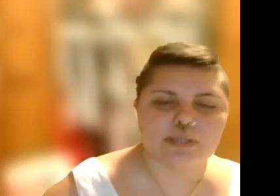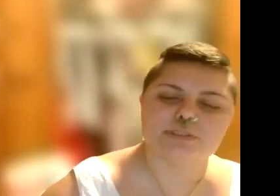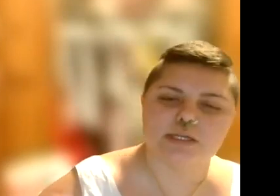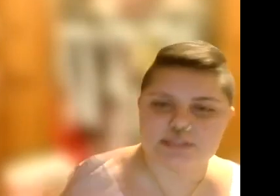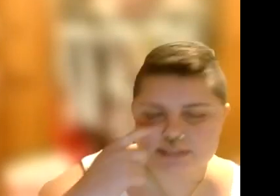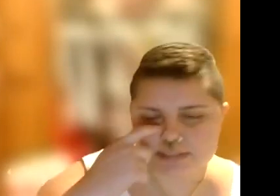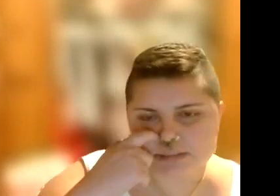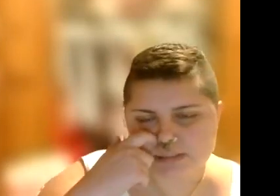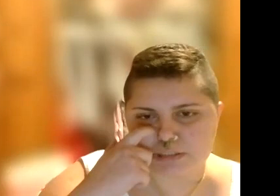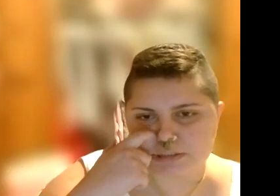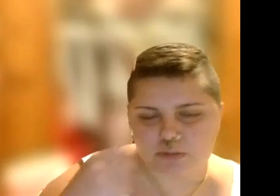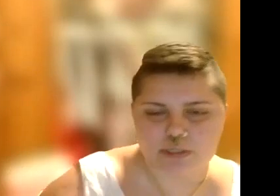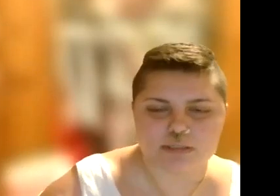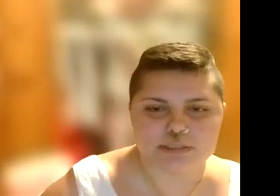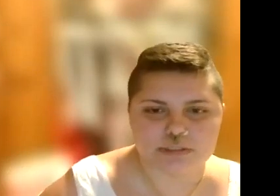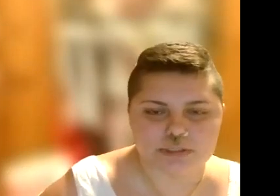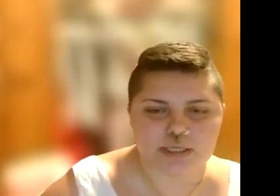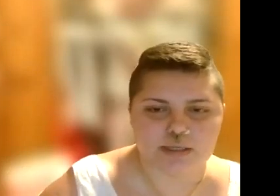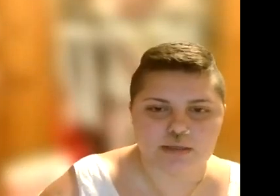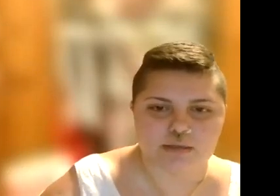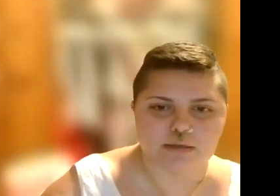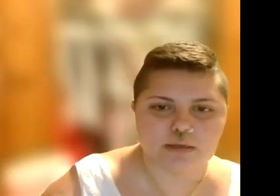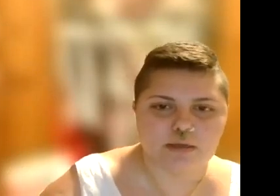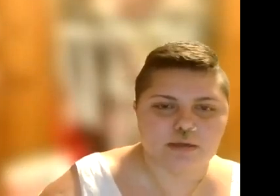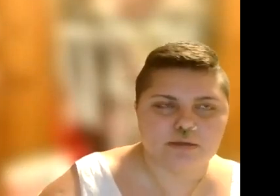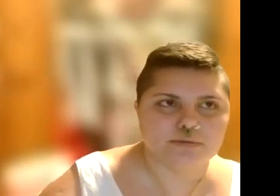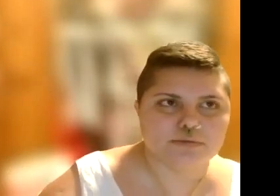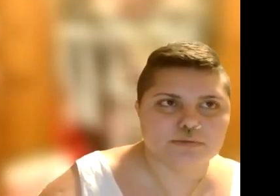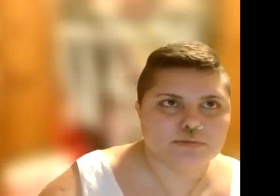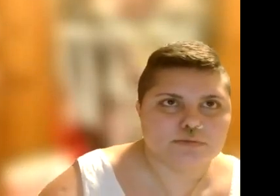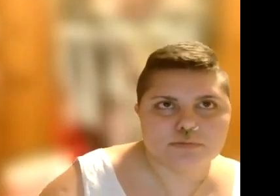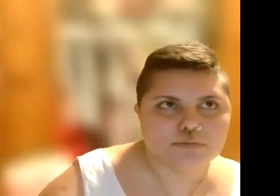like your best shot at success is to go to college and